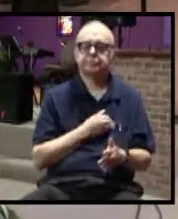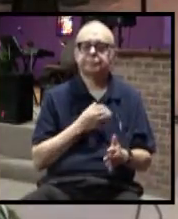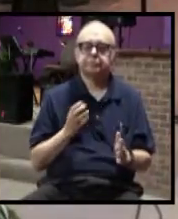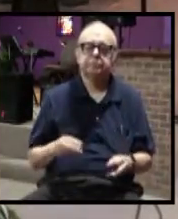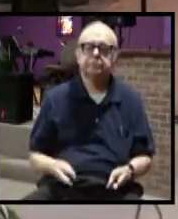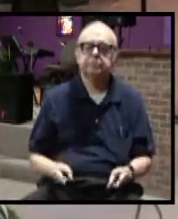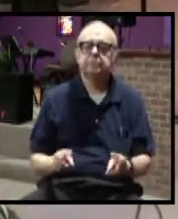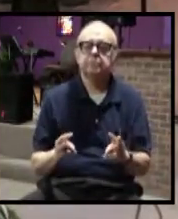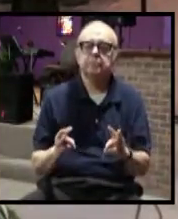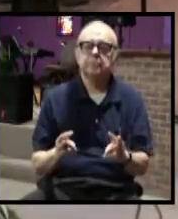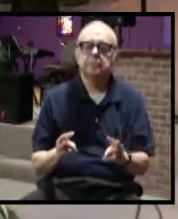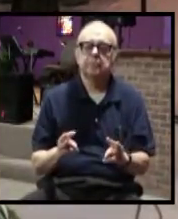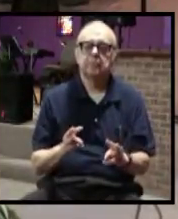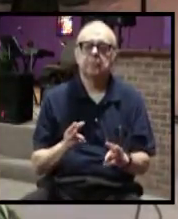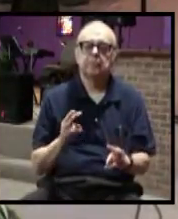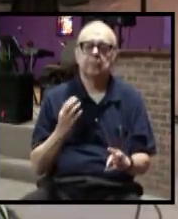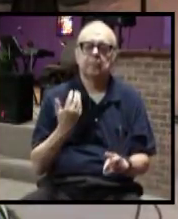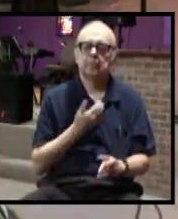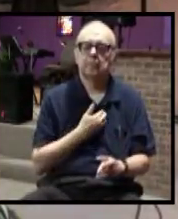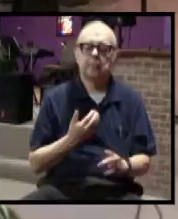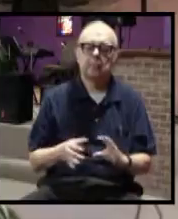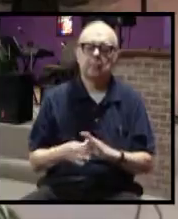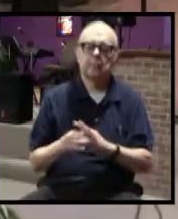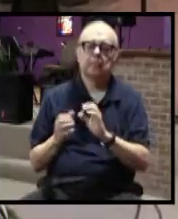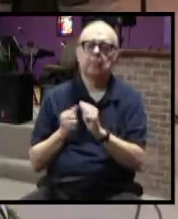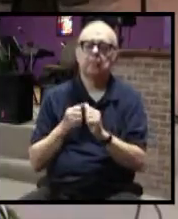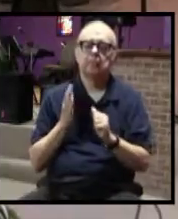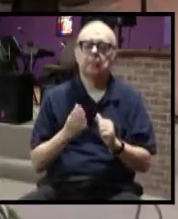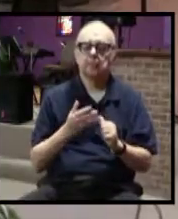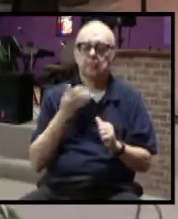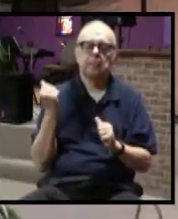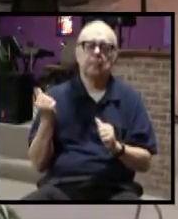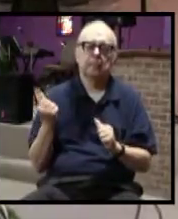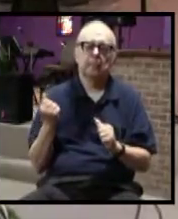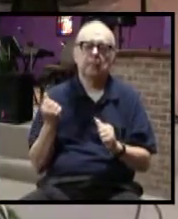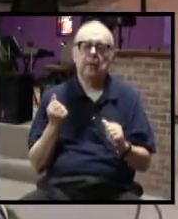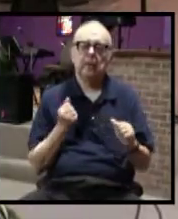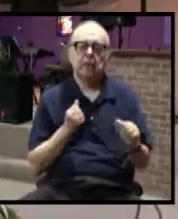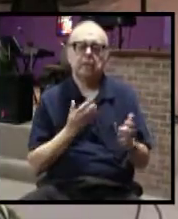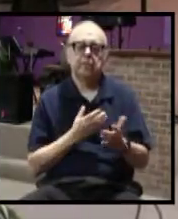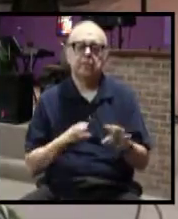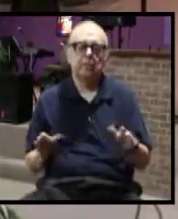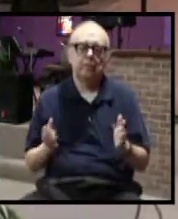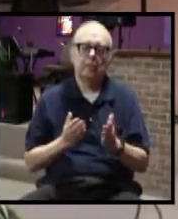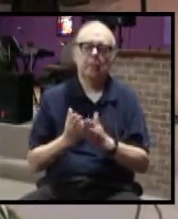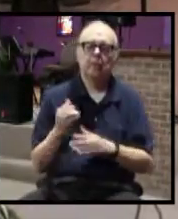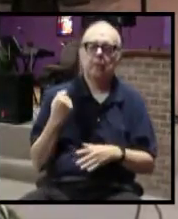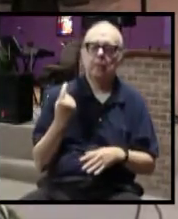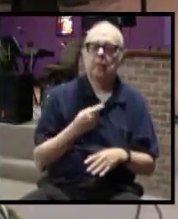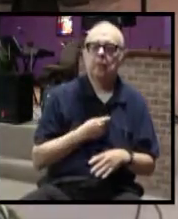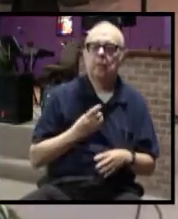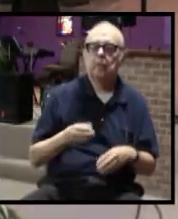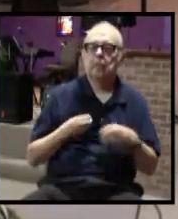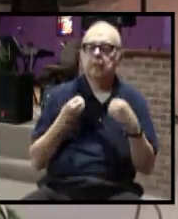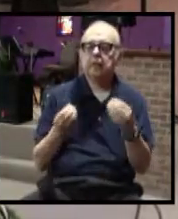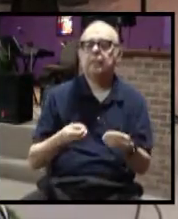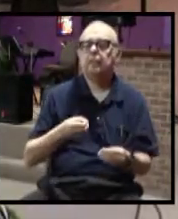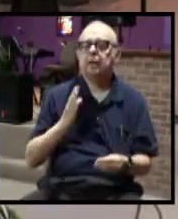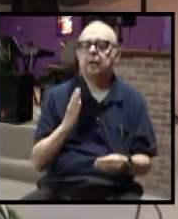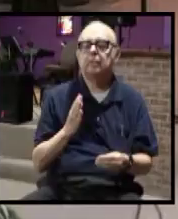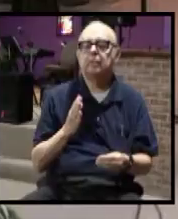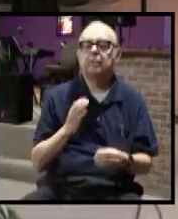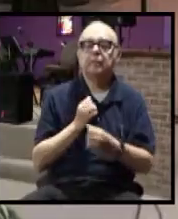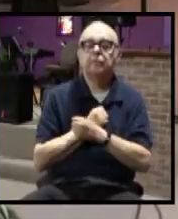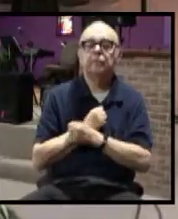That our Christianity and our relationship with God is best acted out when we offer